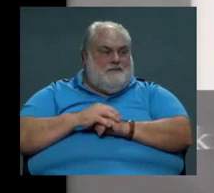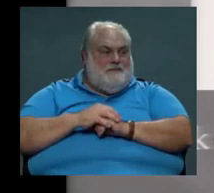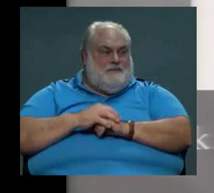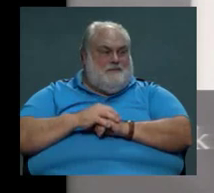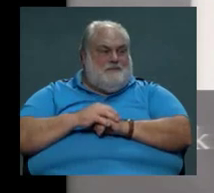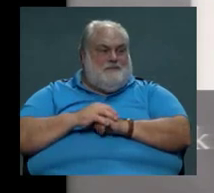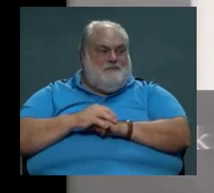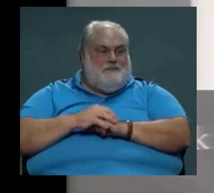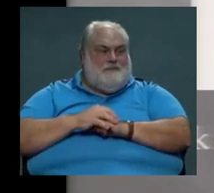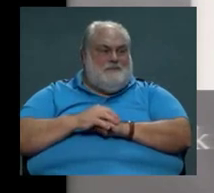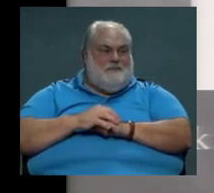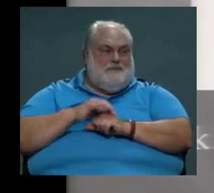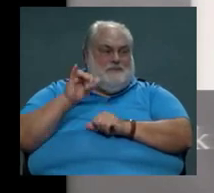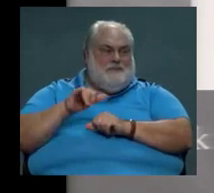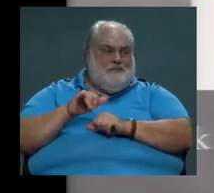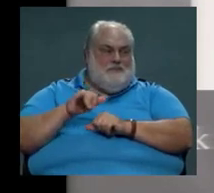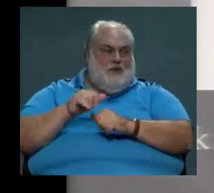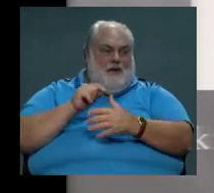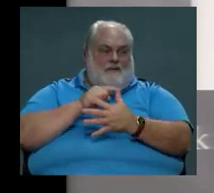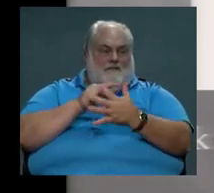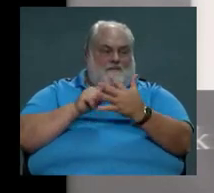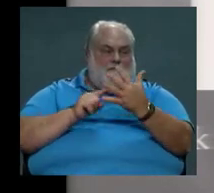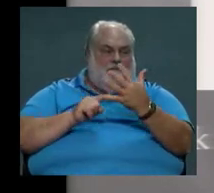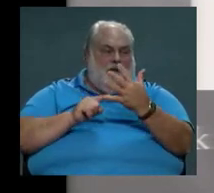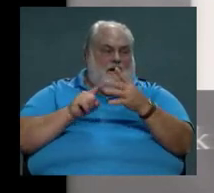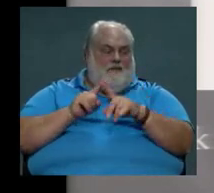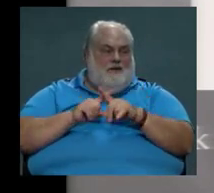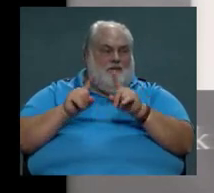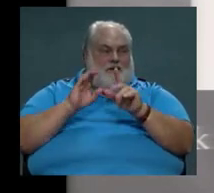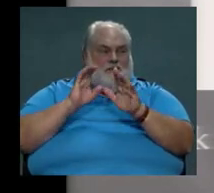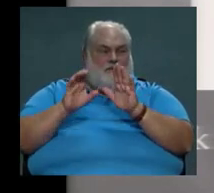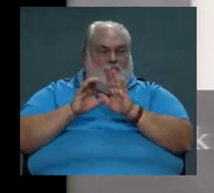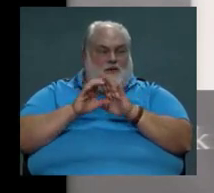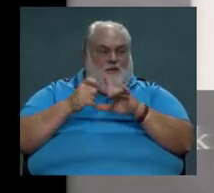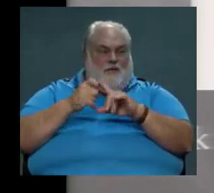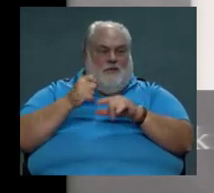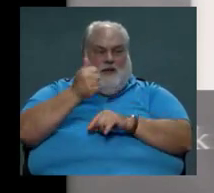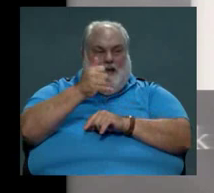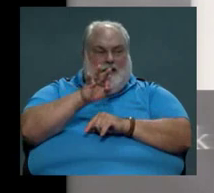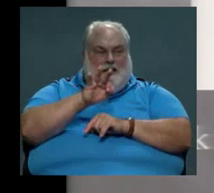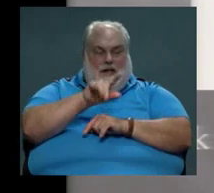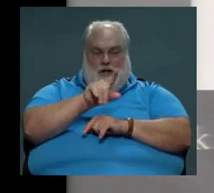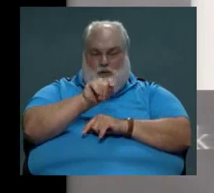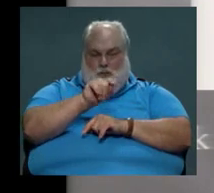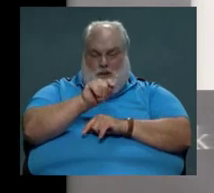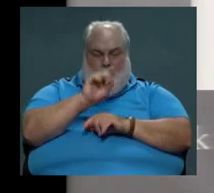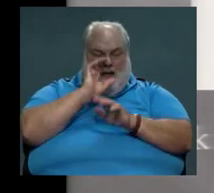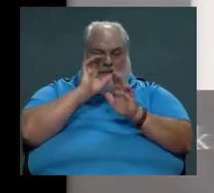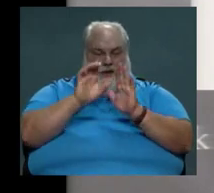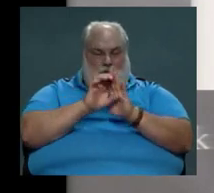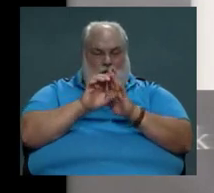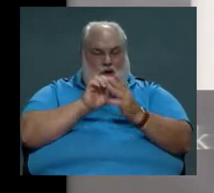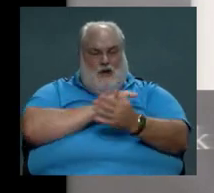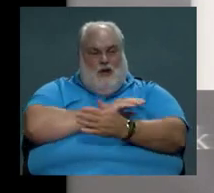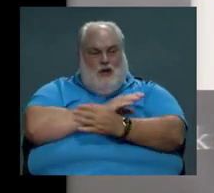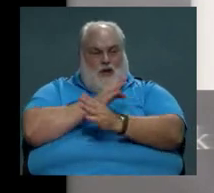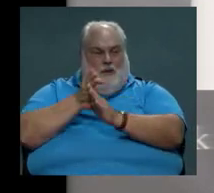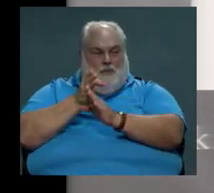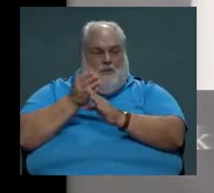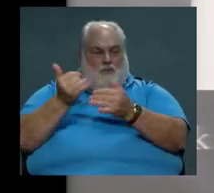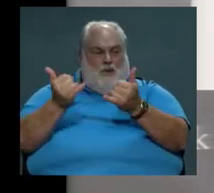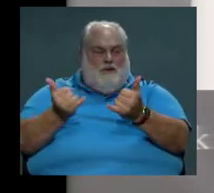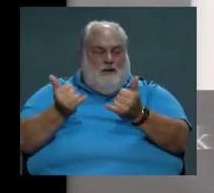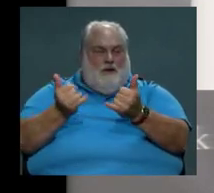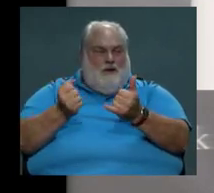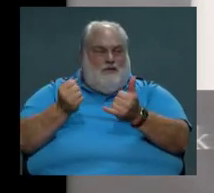It'll bring up, on this case, we've got 5 different photos, ranging from this 1920 photo up to the present. And so you get to